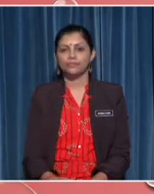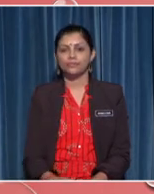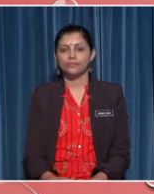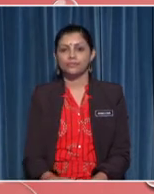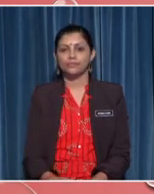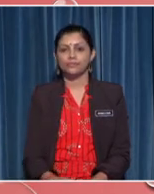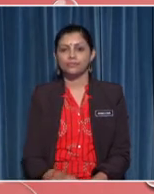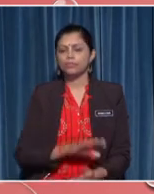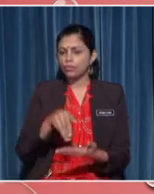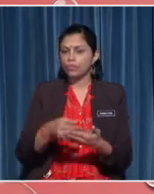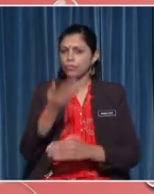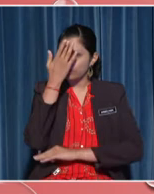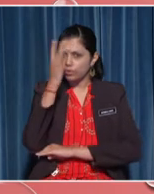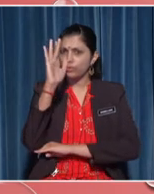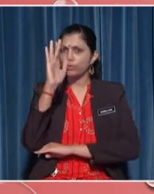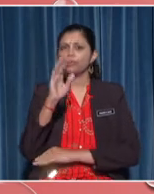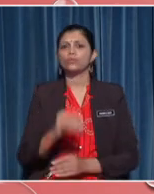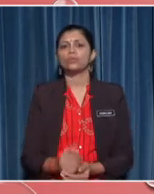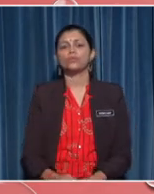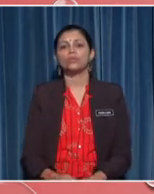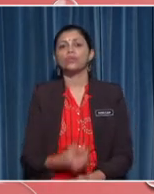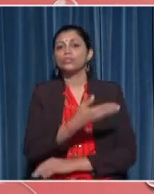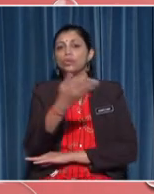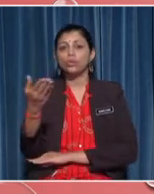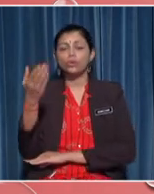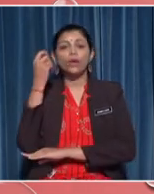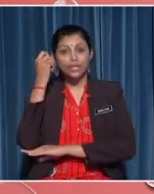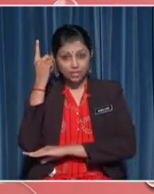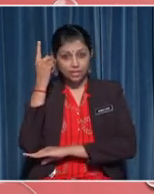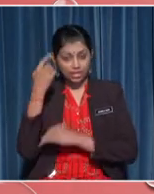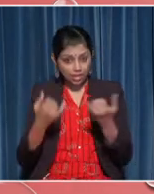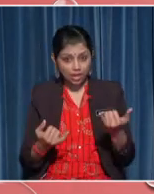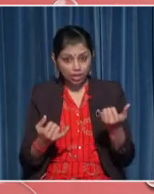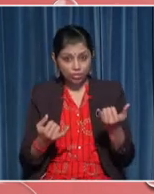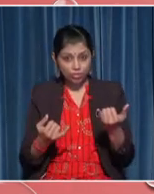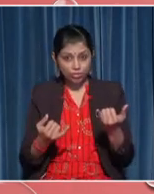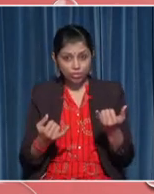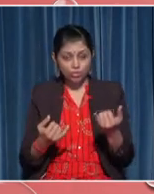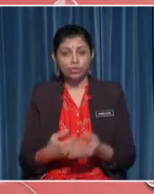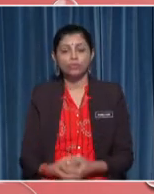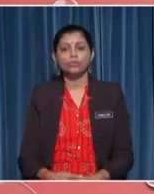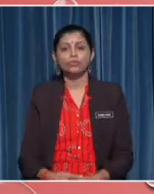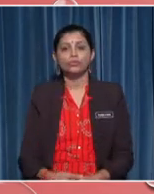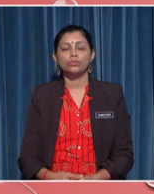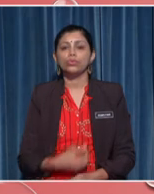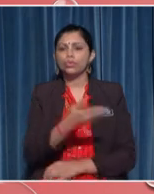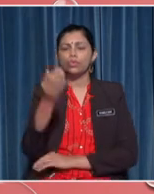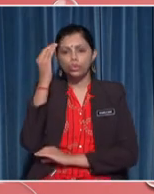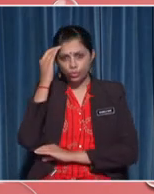Great, everyone! Do you understand some of the foreign currencies